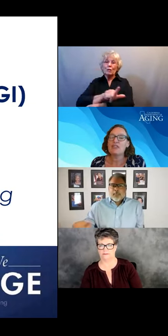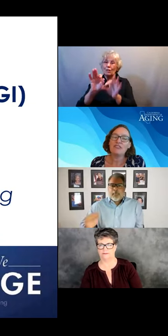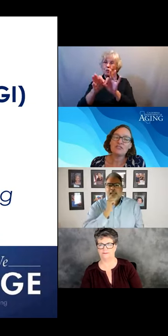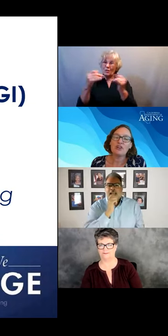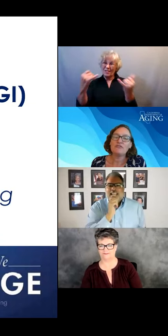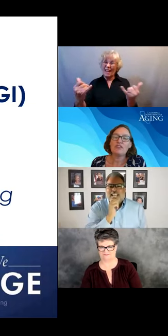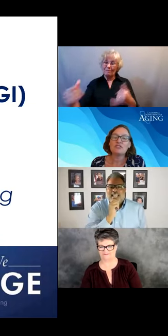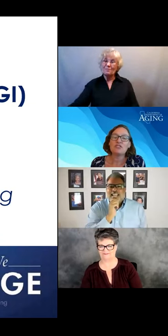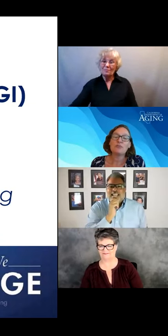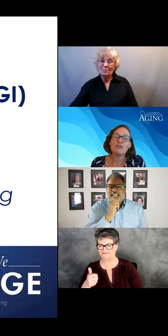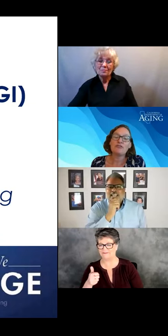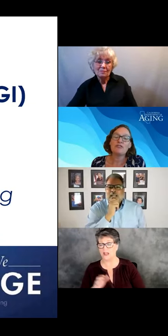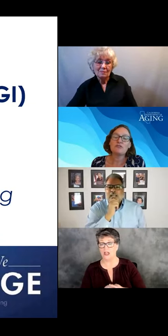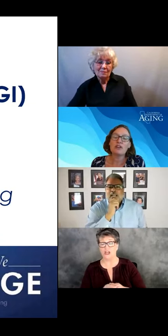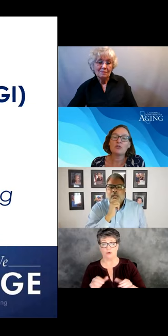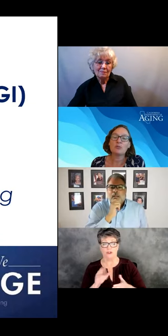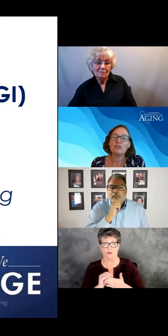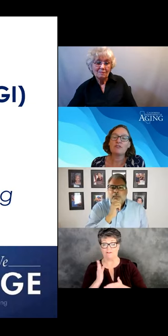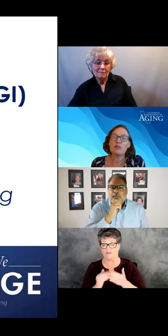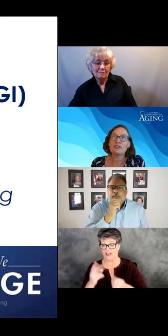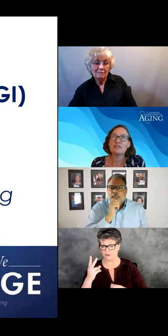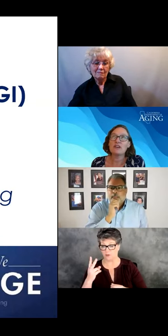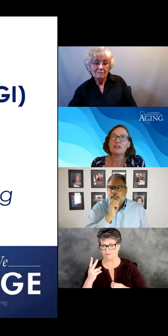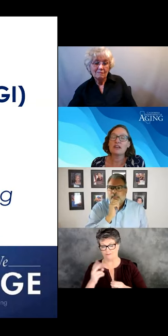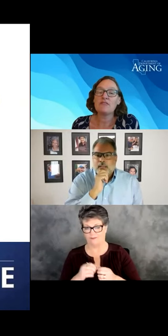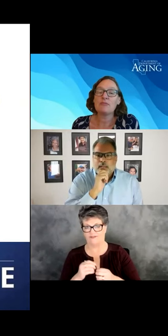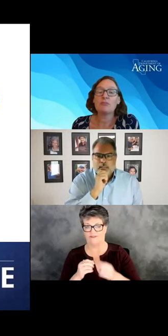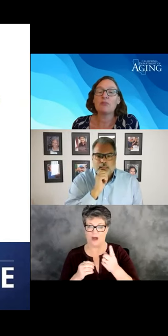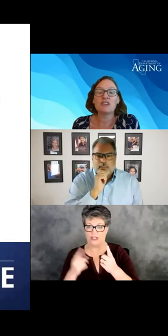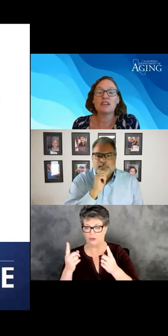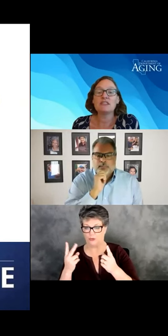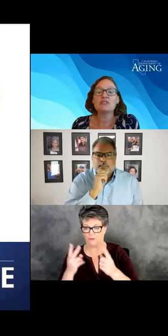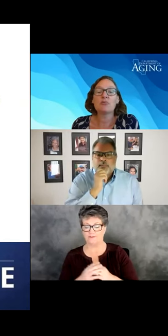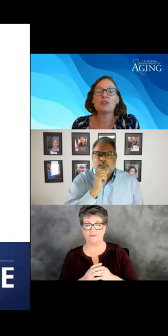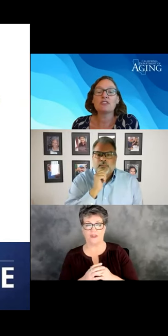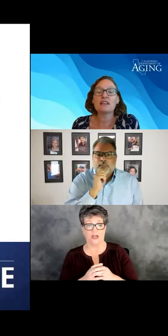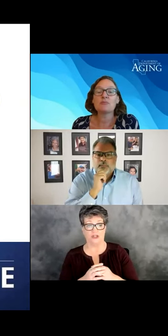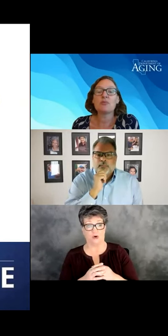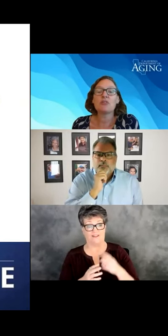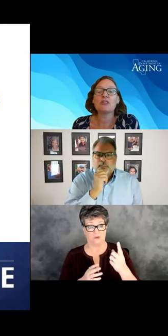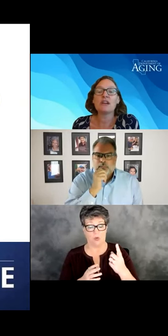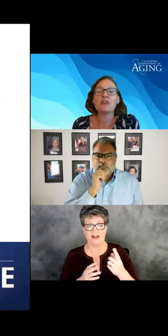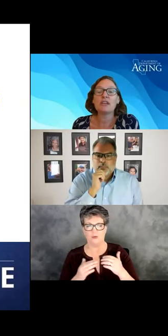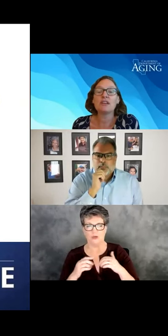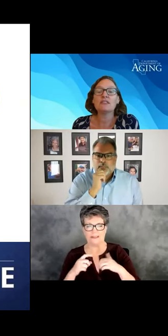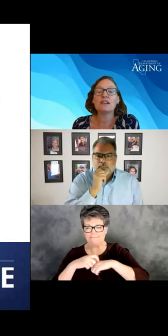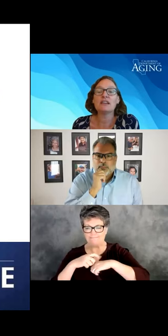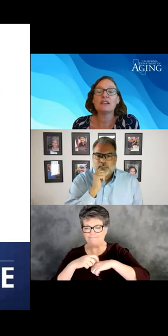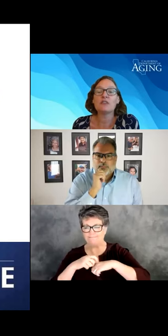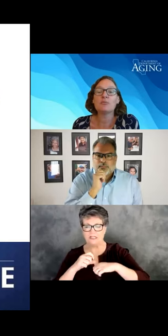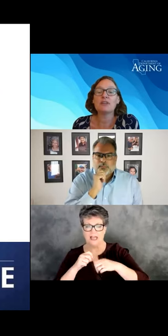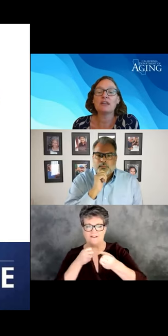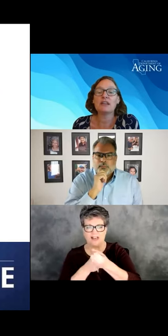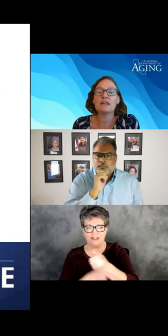exact same in the phase one, phase two. So in the first round, we really focused on kind of the bare bones IT support, tech support, help getting